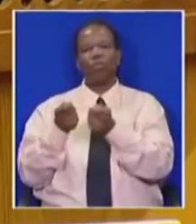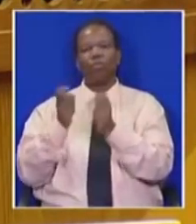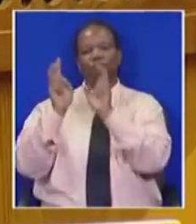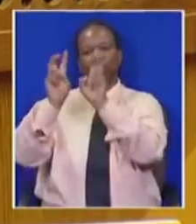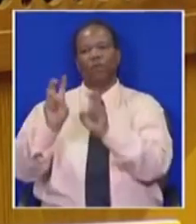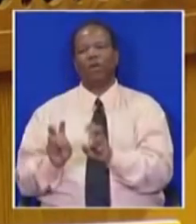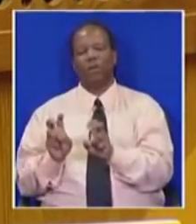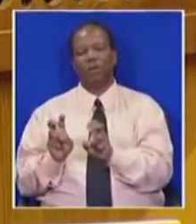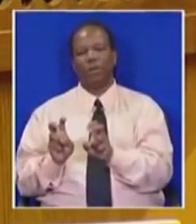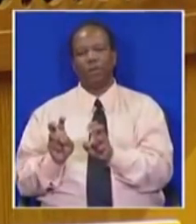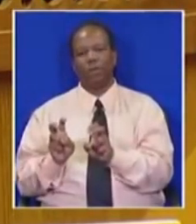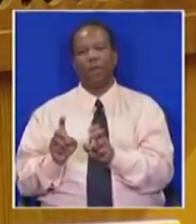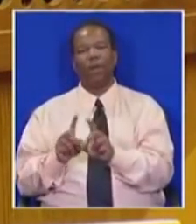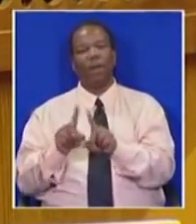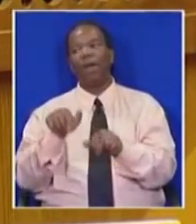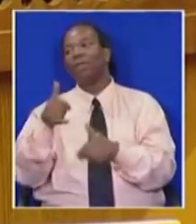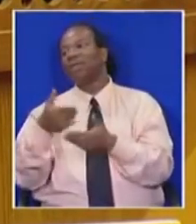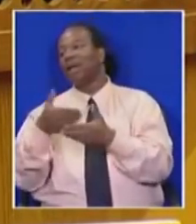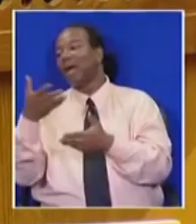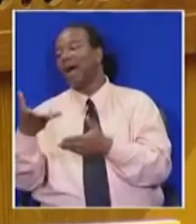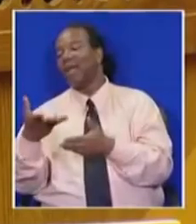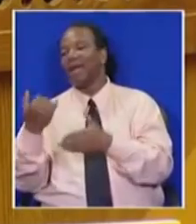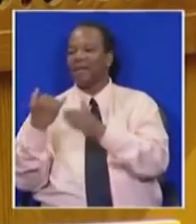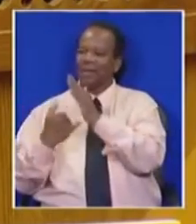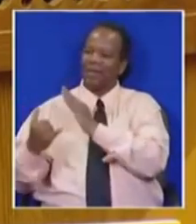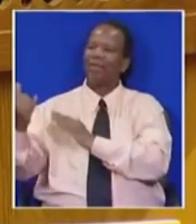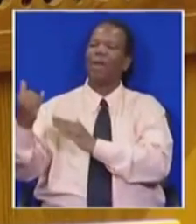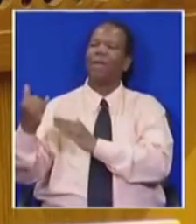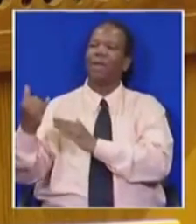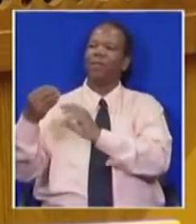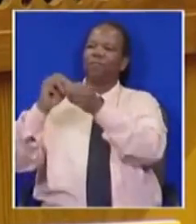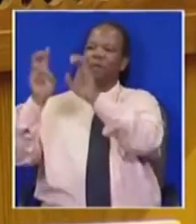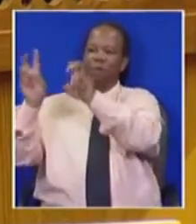embrace independent power producers and renewable energy sources.